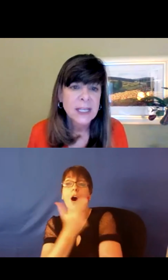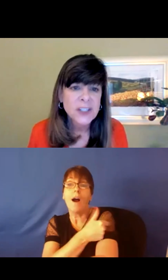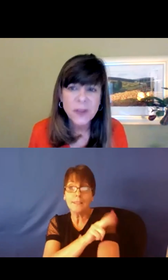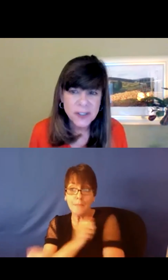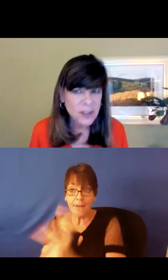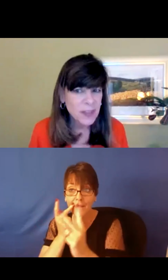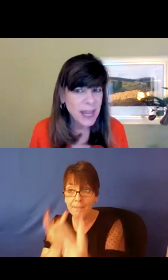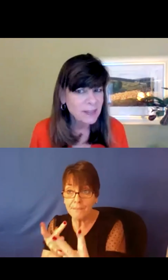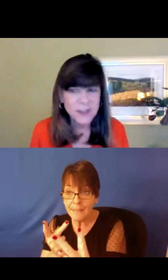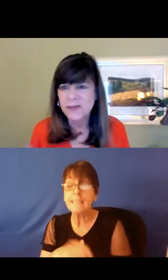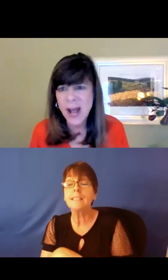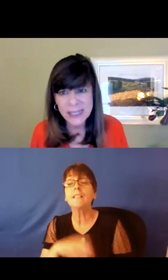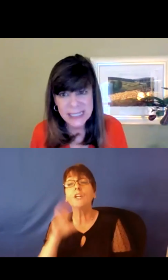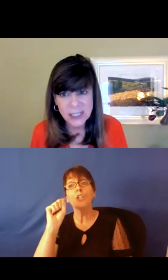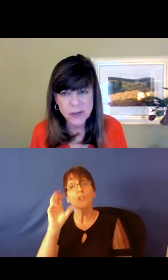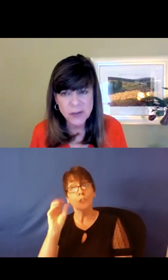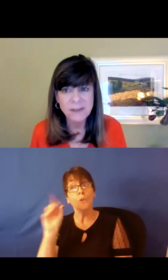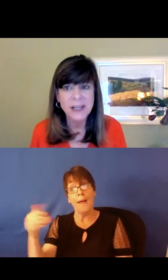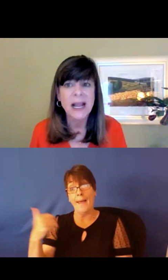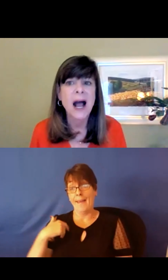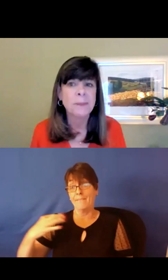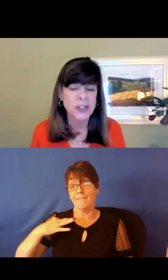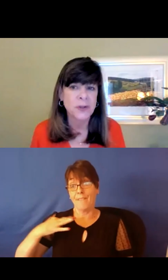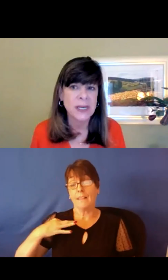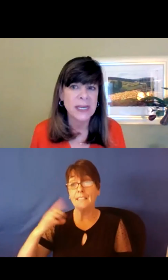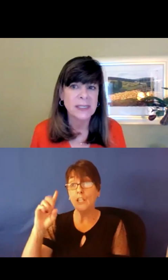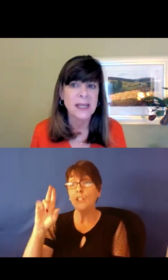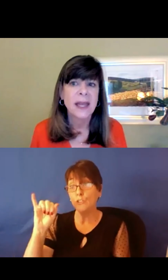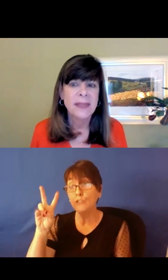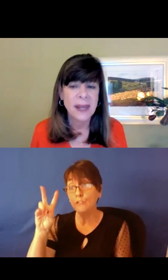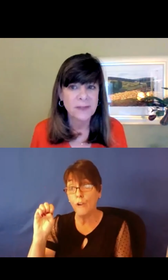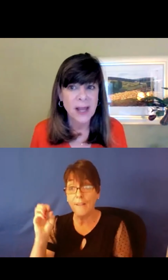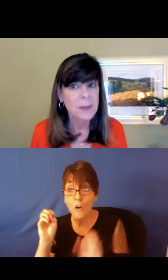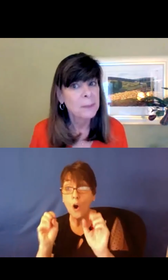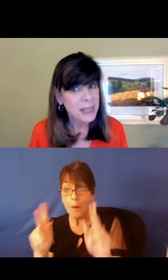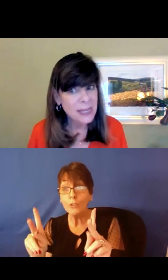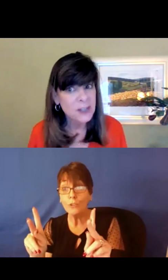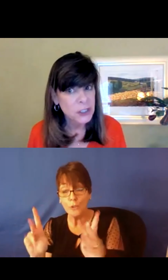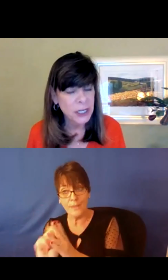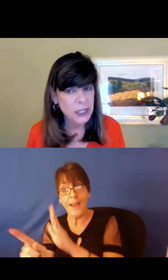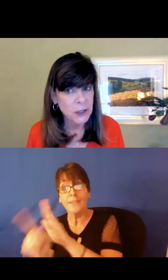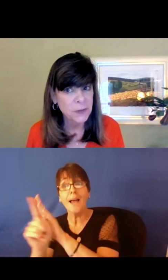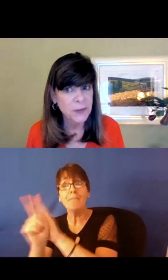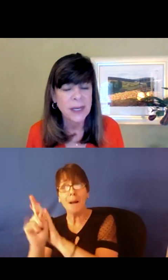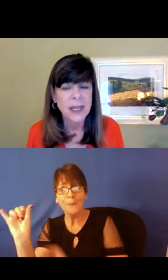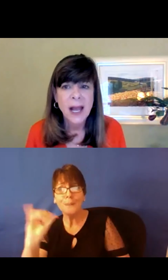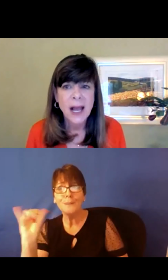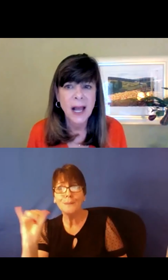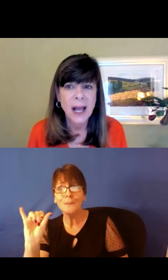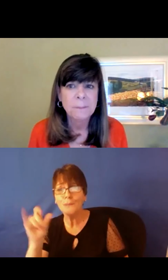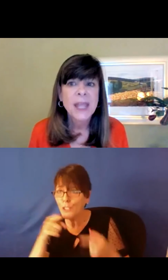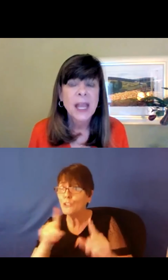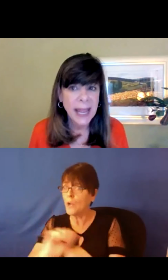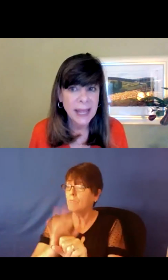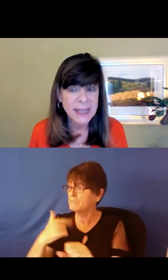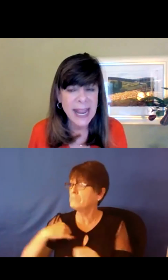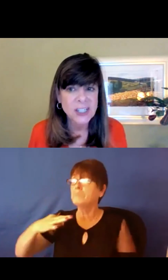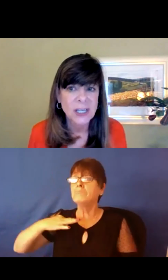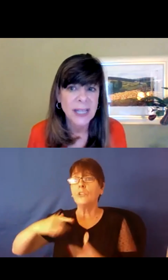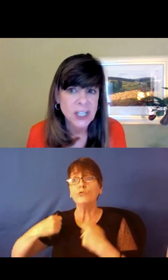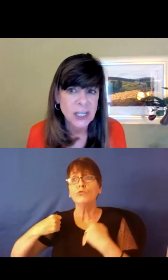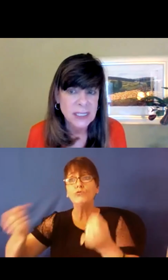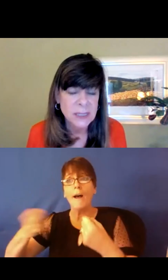visits. So there's volunteer driving opportunities that have come up even during COVID.